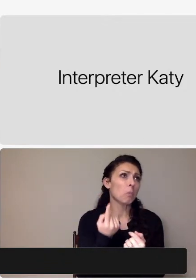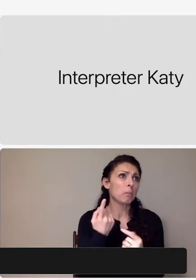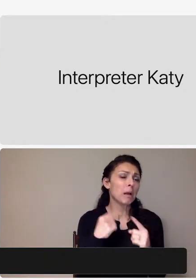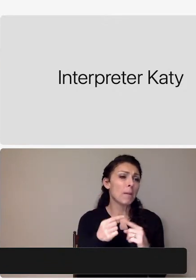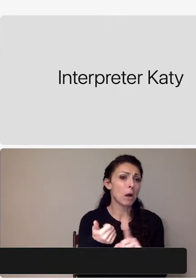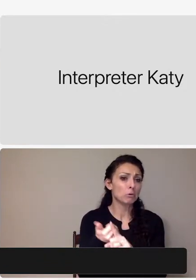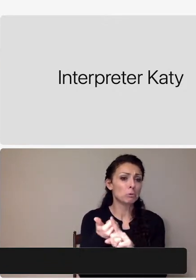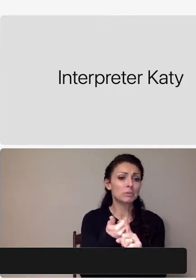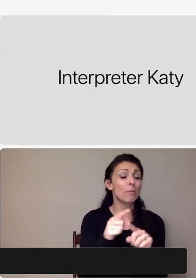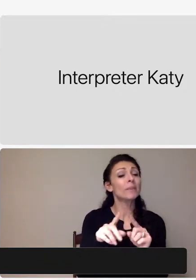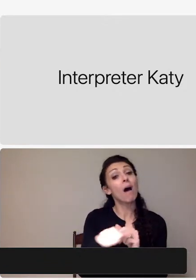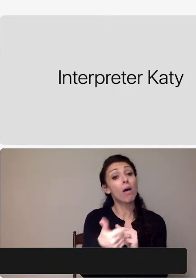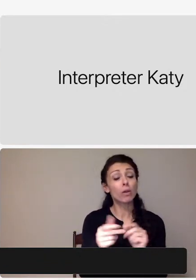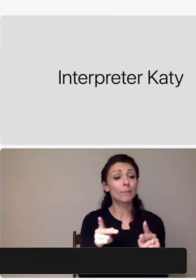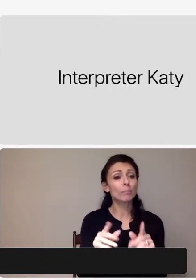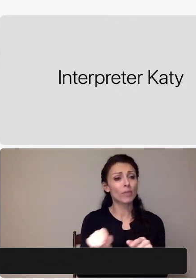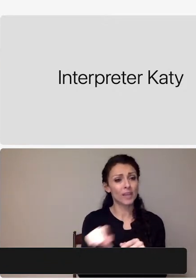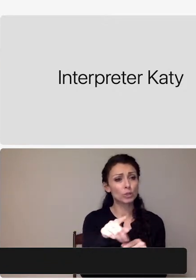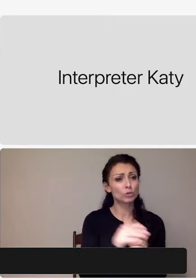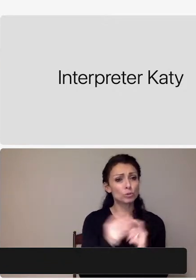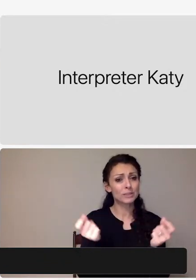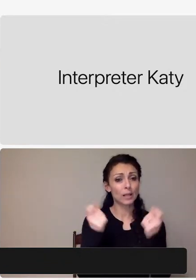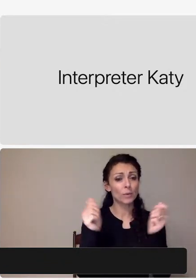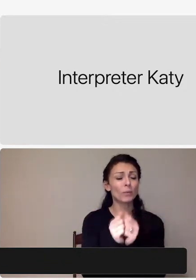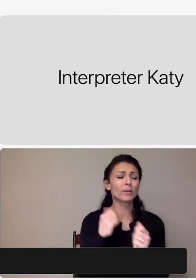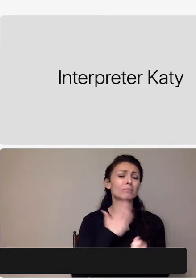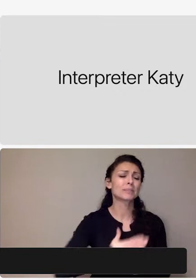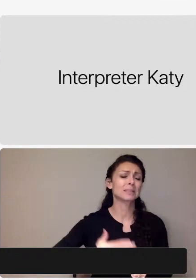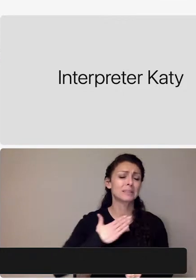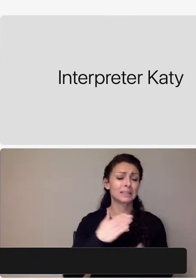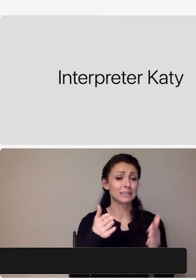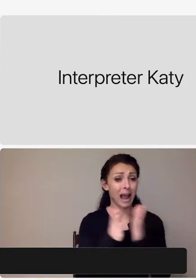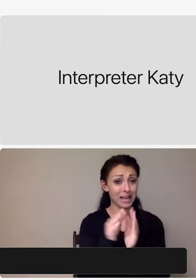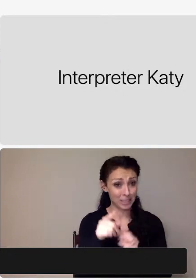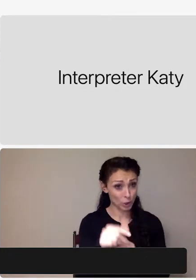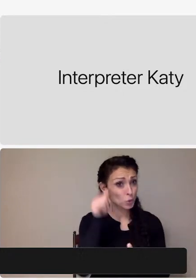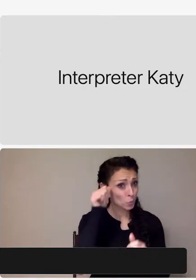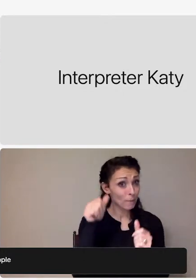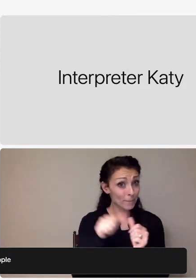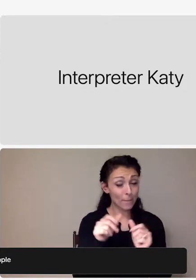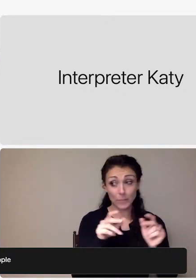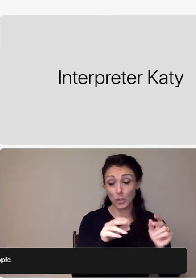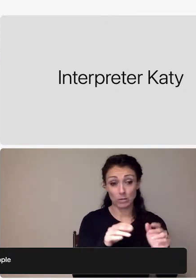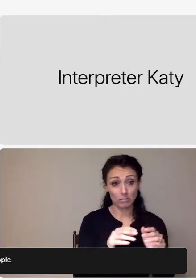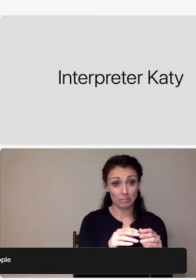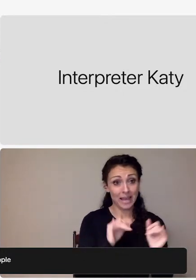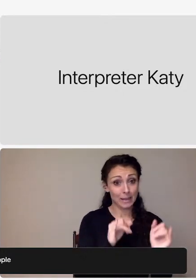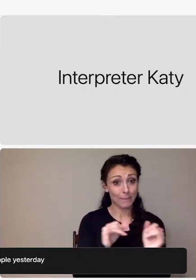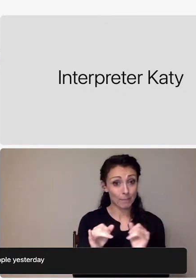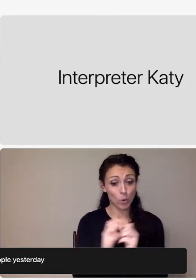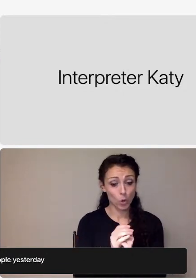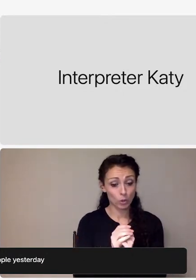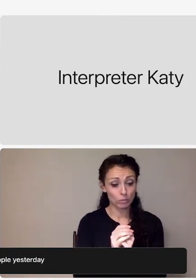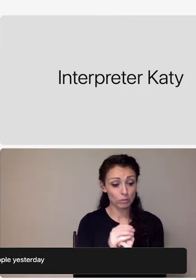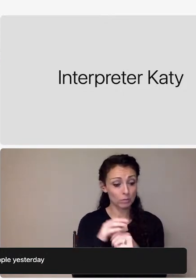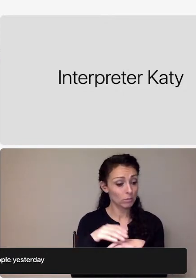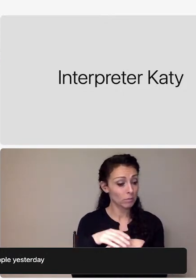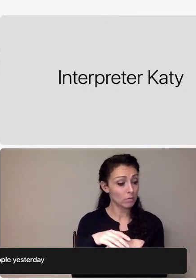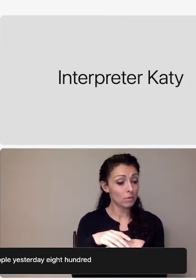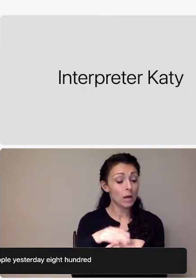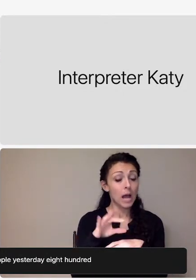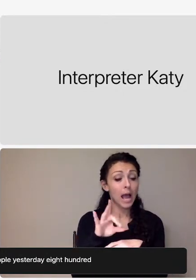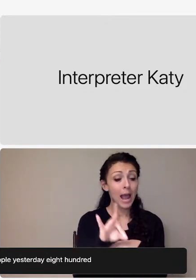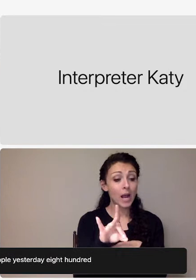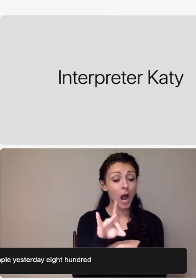with i ask that you remember the people as of yesterday 800 000